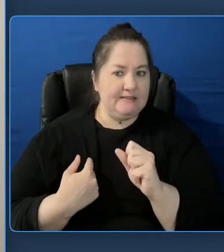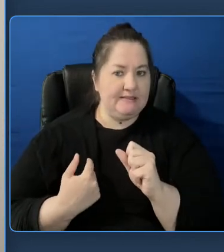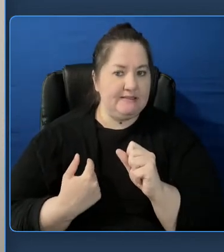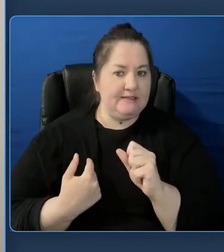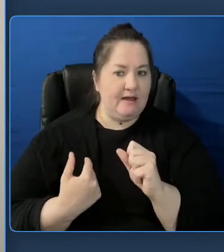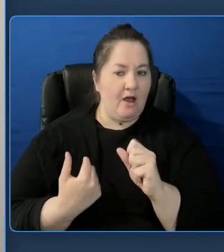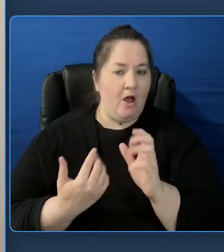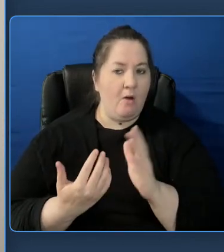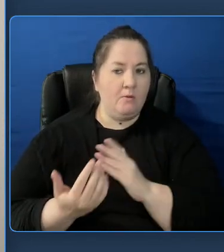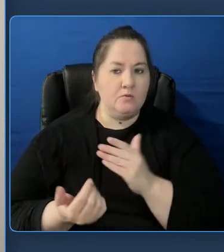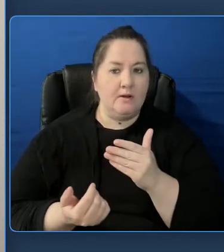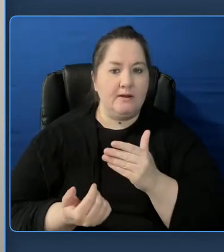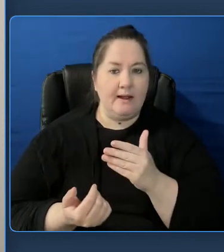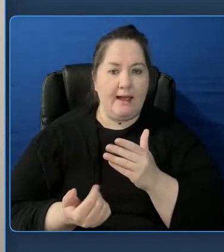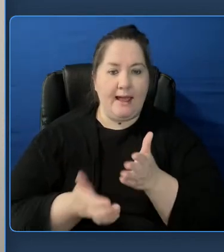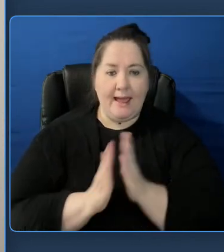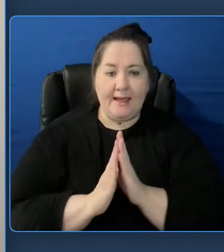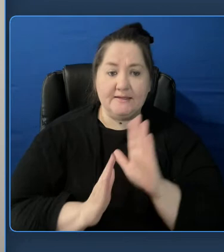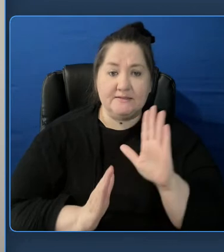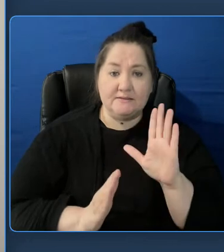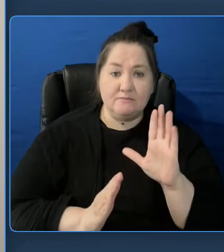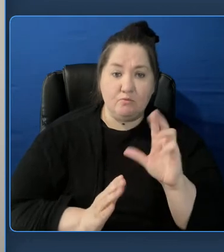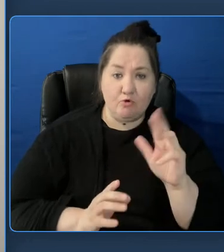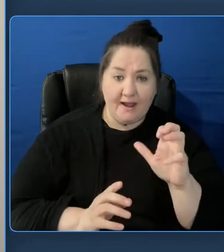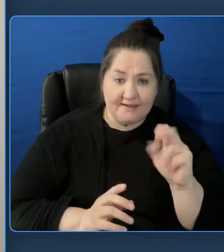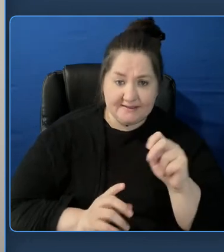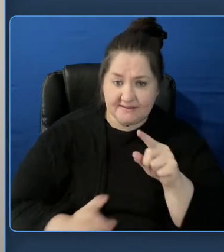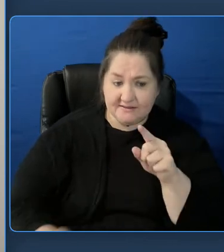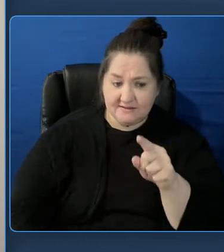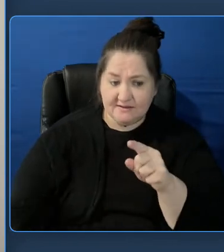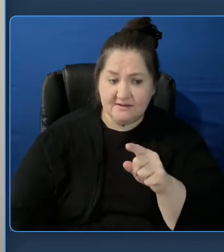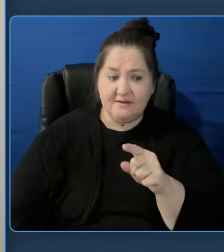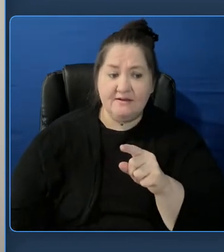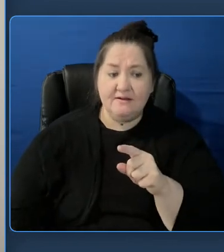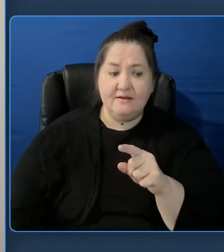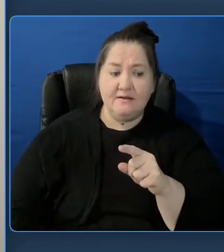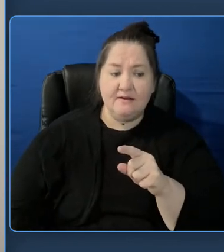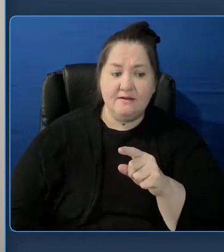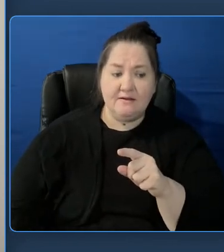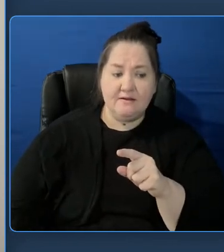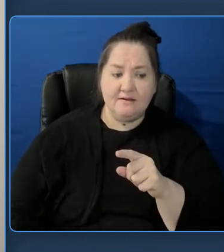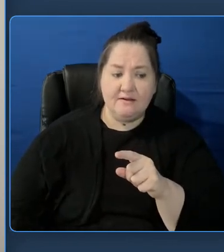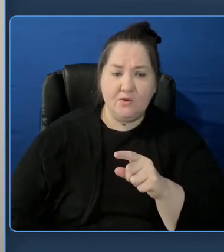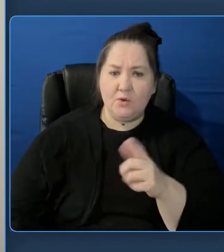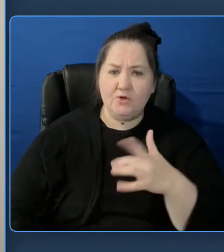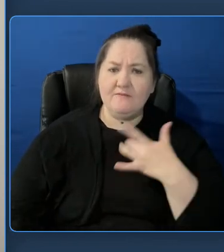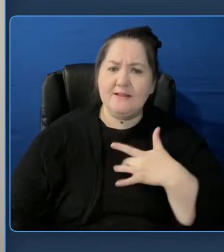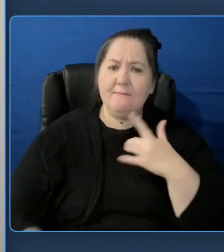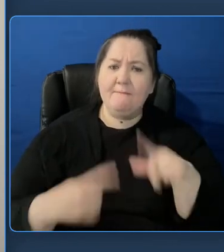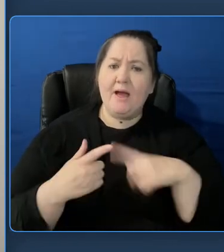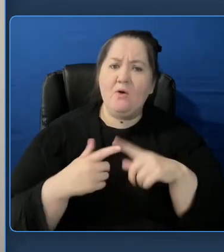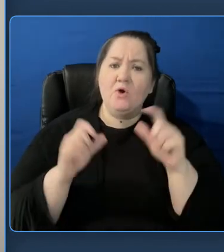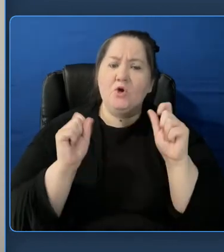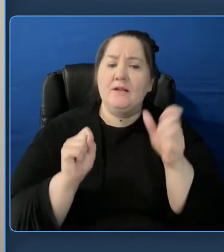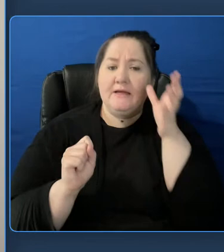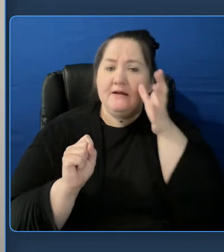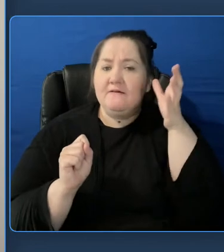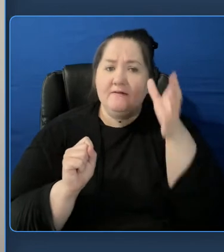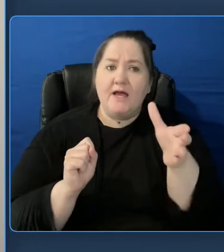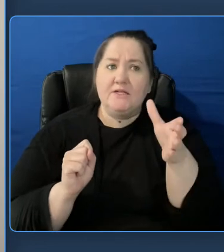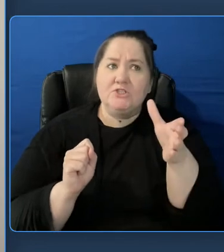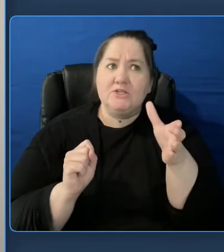I'd almost like to invite Brendan to jump in and ask how he feels about the idea that there could eventually